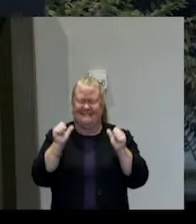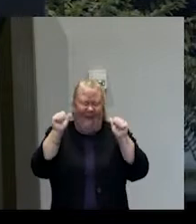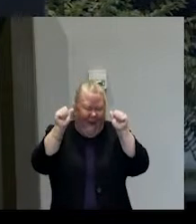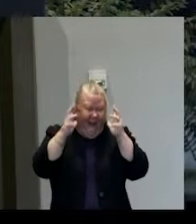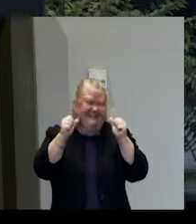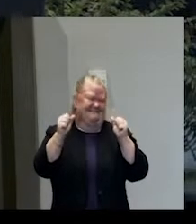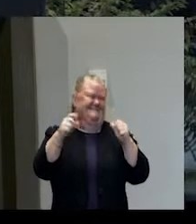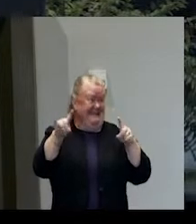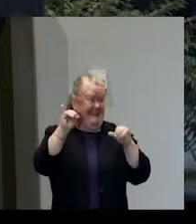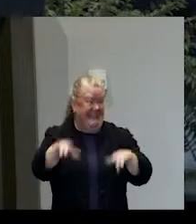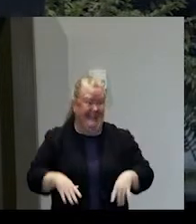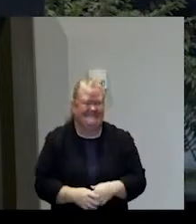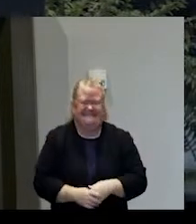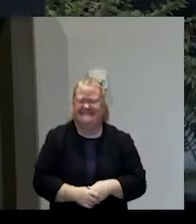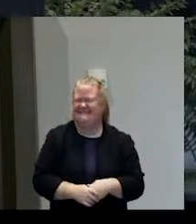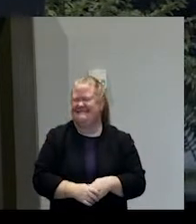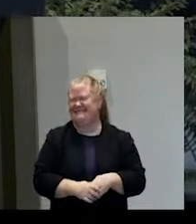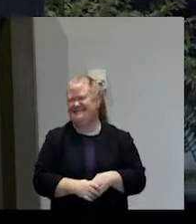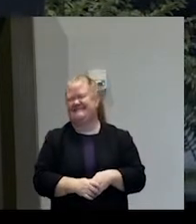that again.